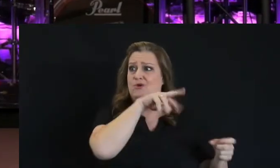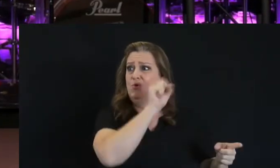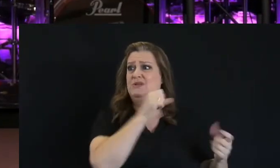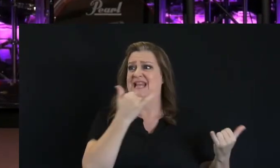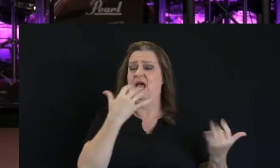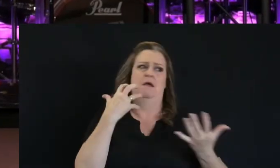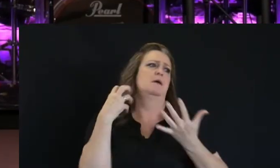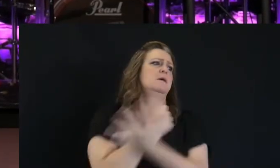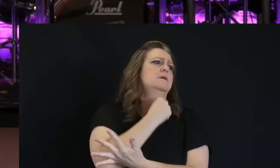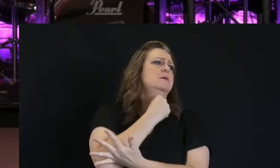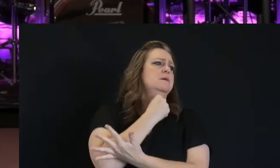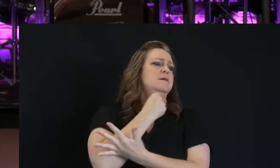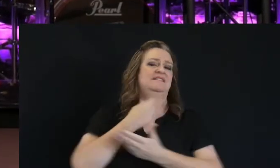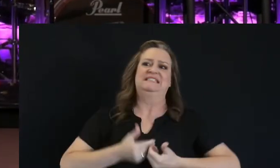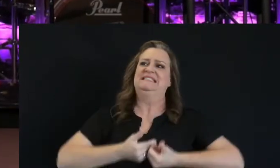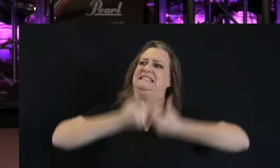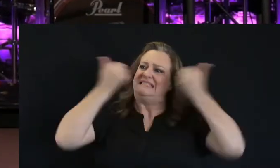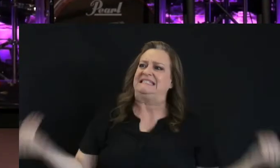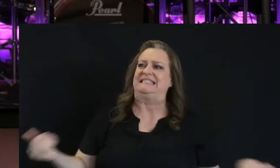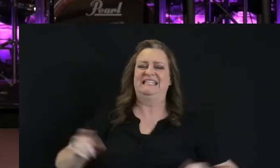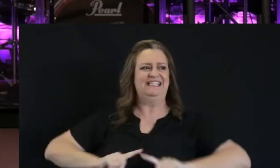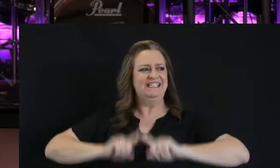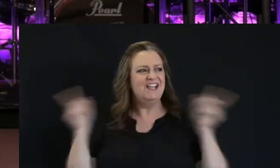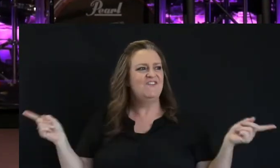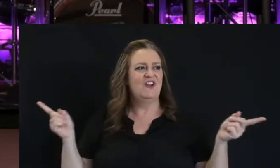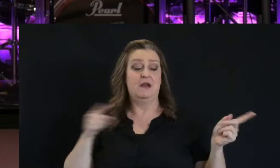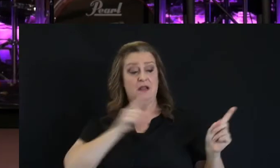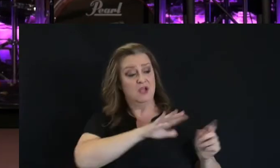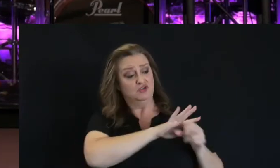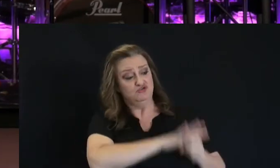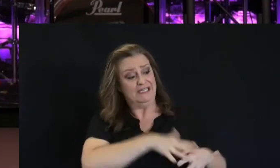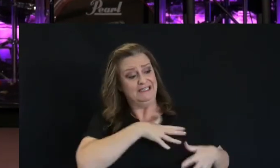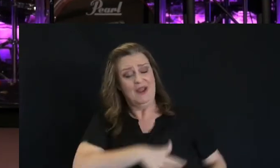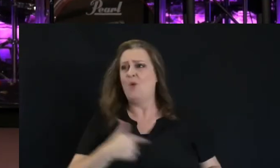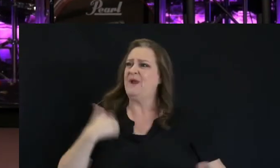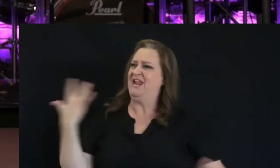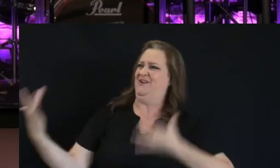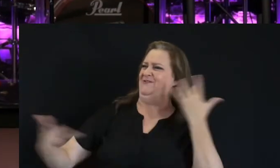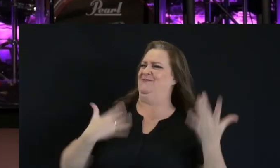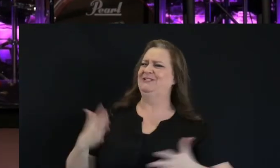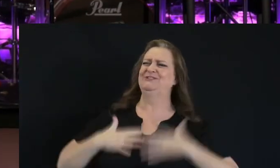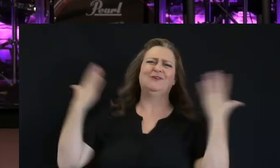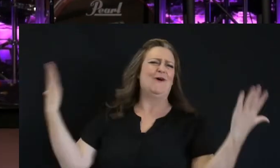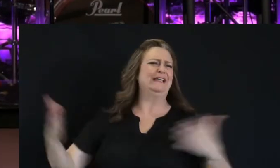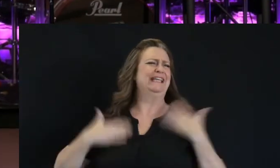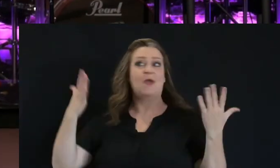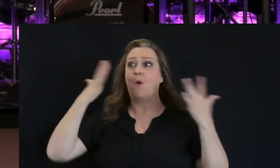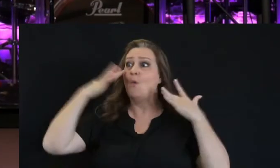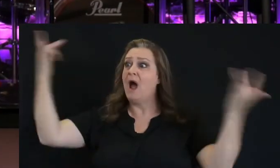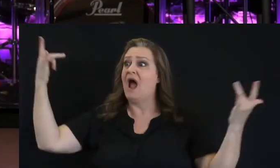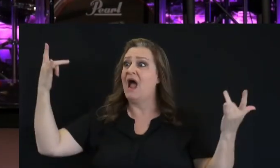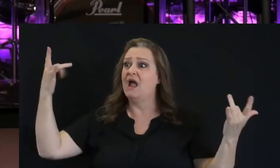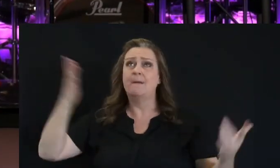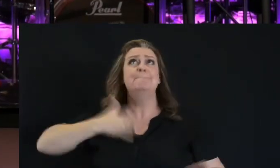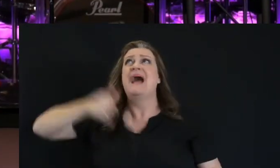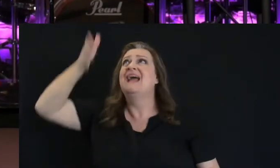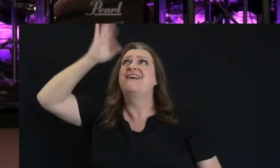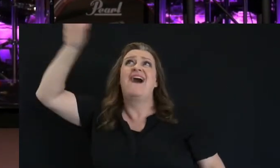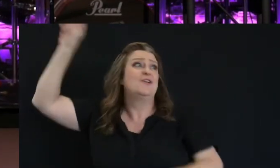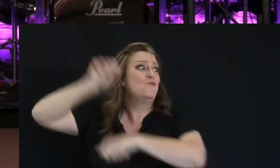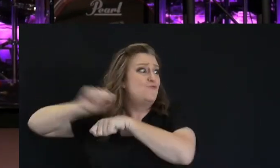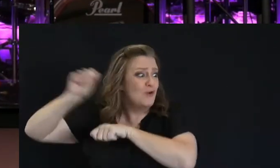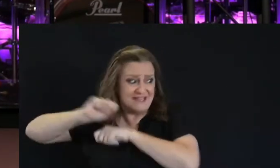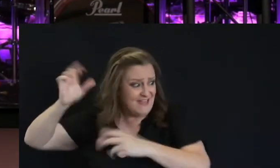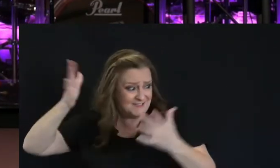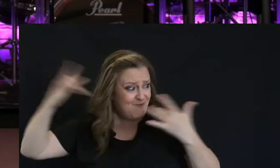awesome opportunity to stand different. That when our neighbors are stressed and depressed, we're rejoicing. And they go, why are you rejoicing? Because my God's at work and